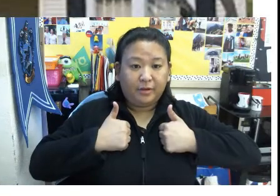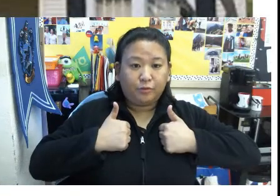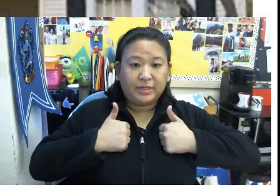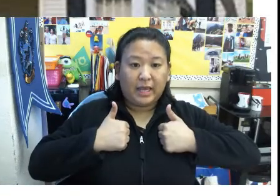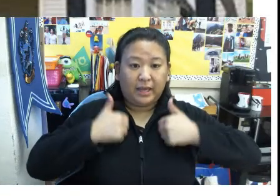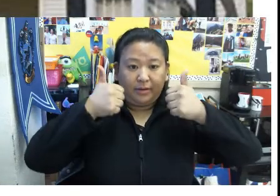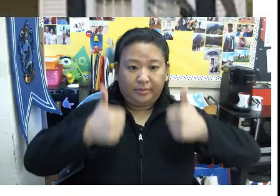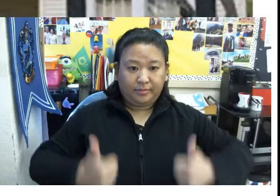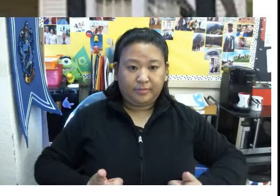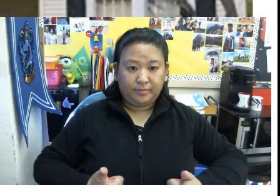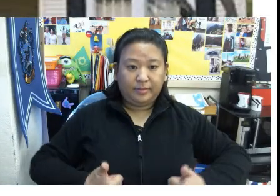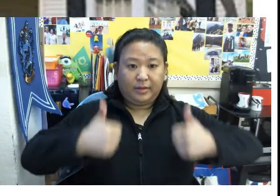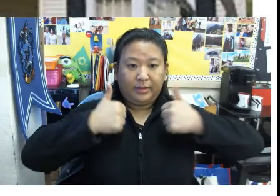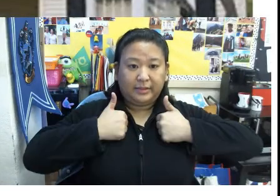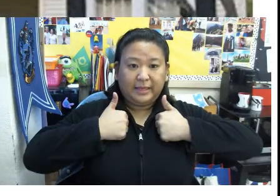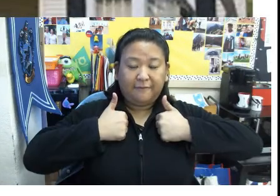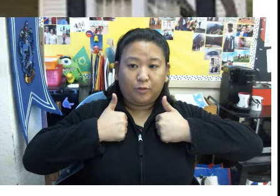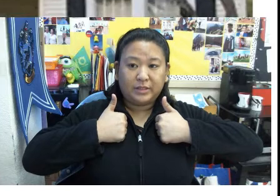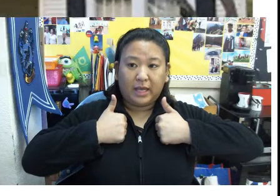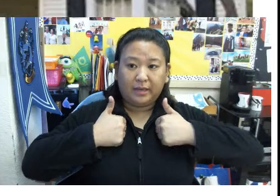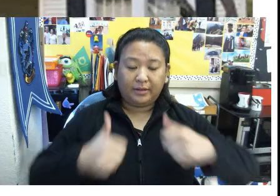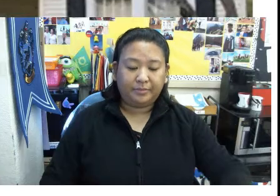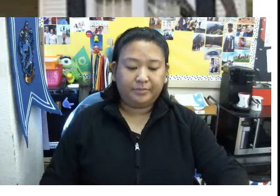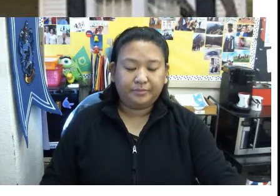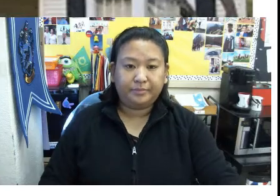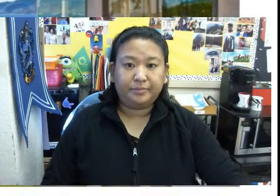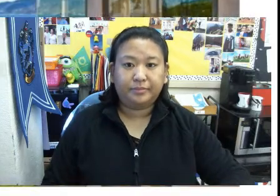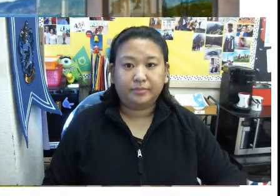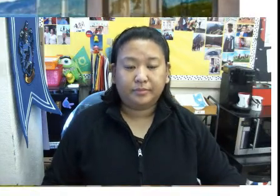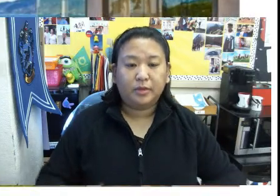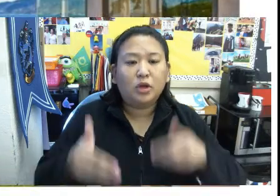Live, reside. Live, reside.